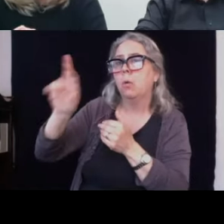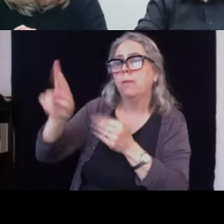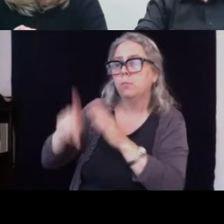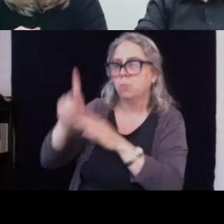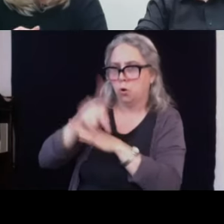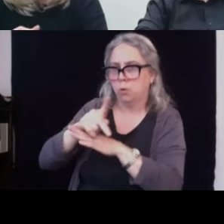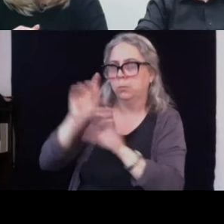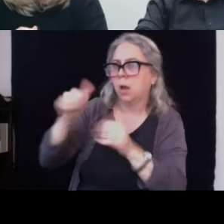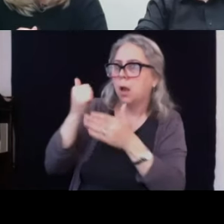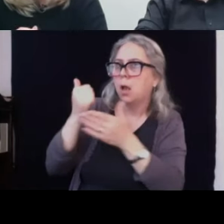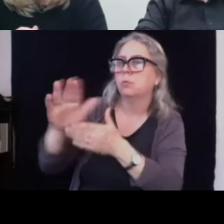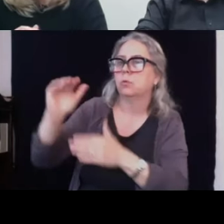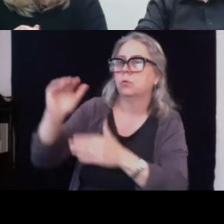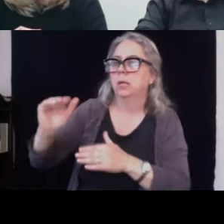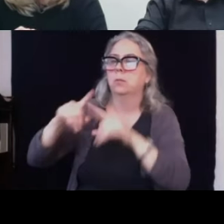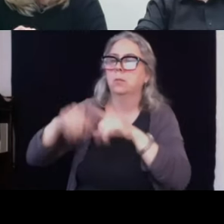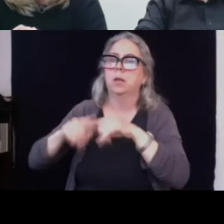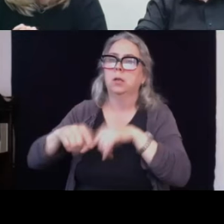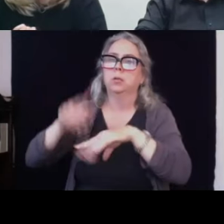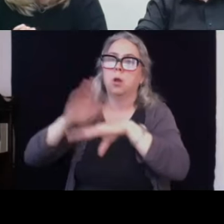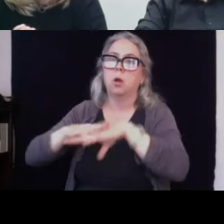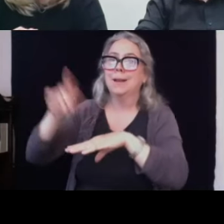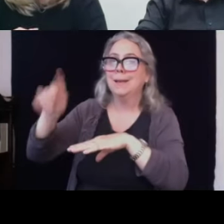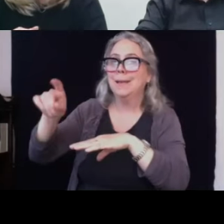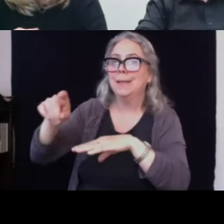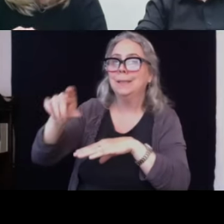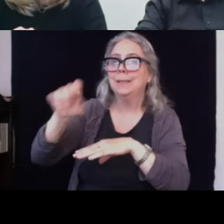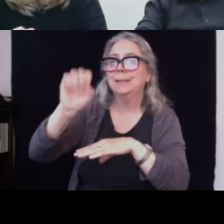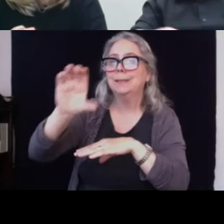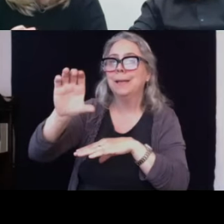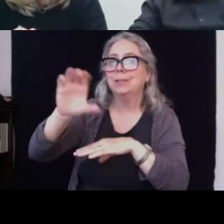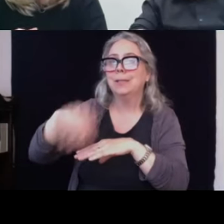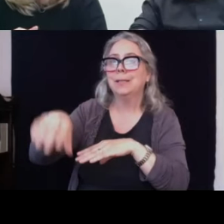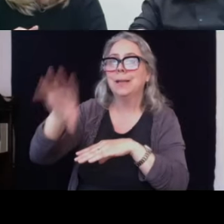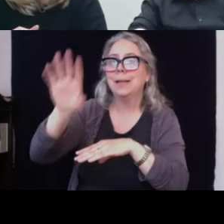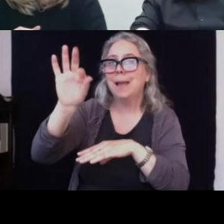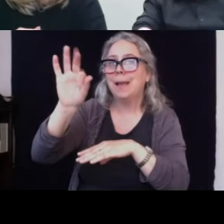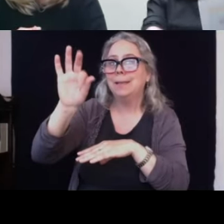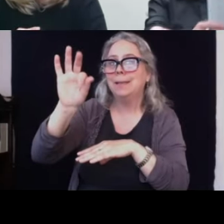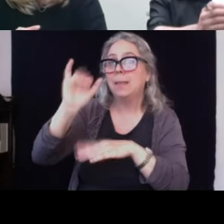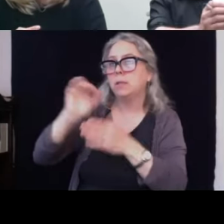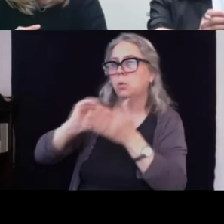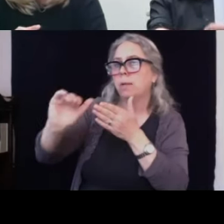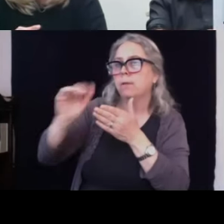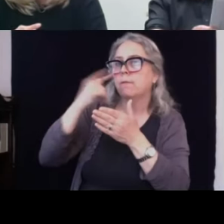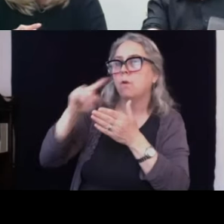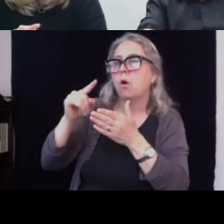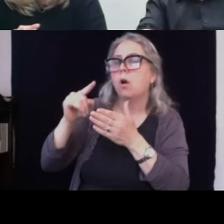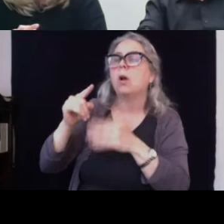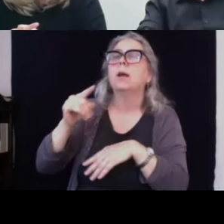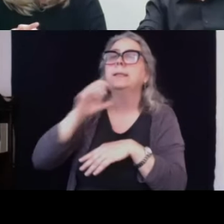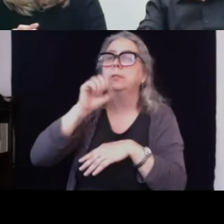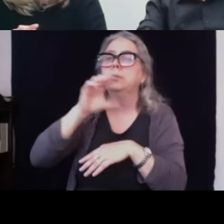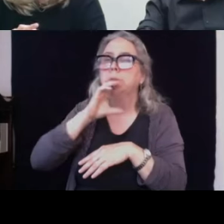needs. Section 19 is a waiver for elderly and adults with